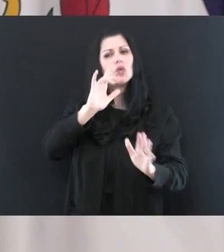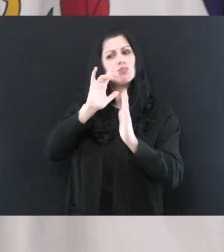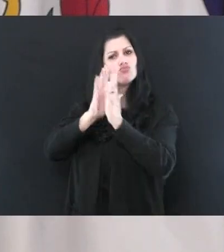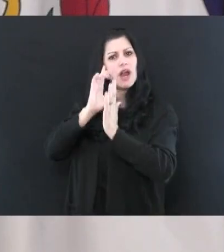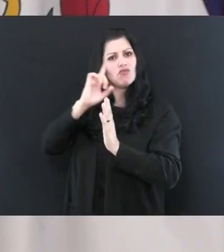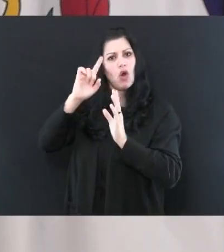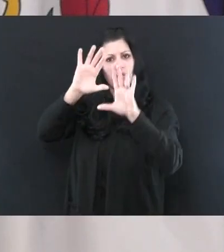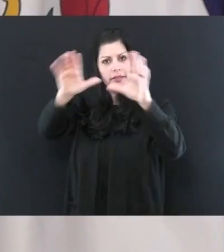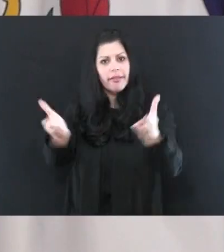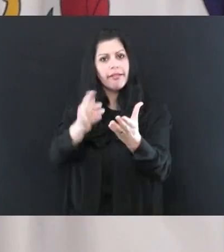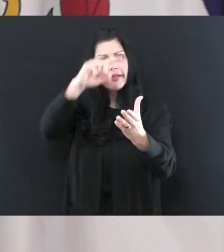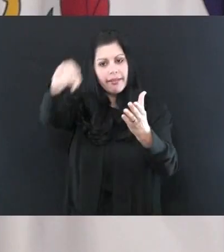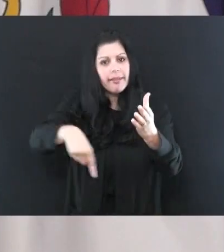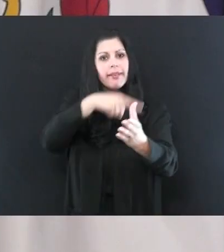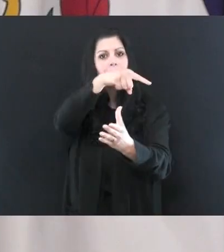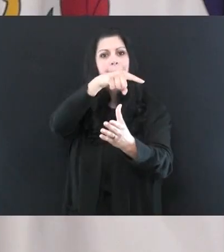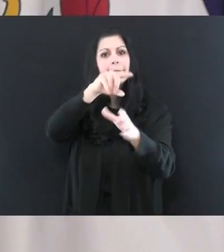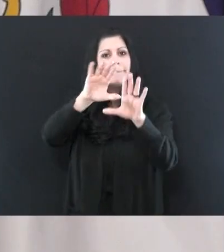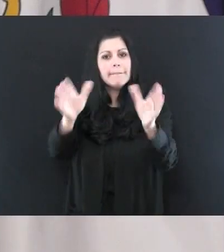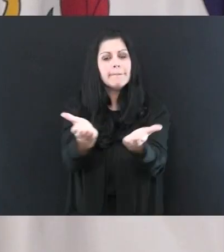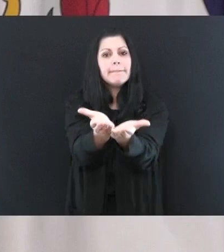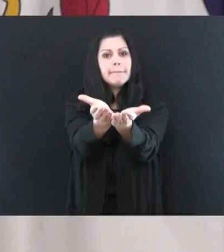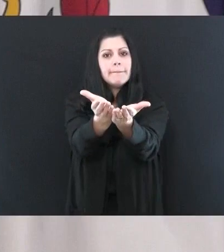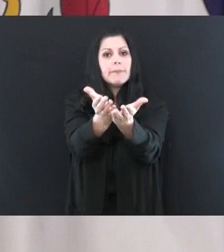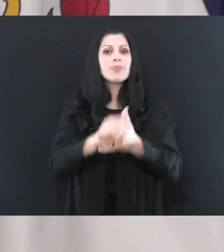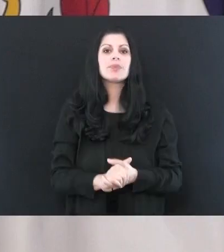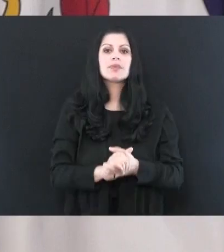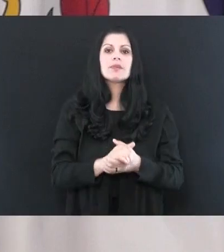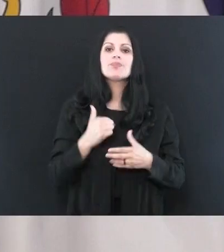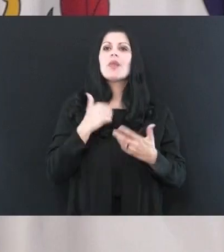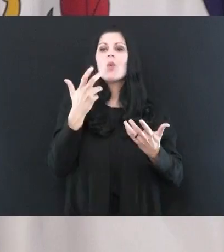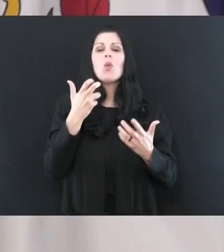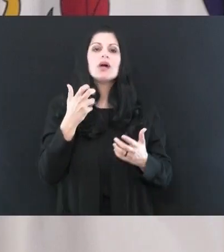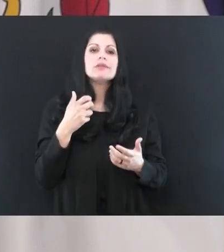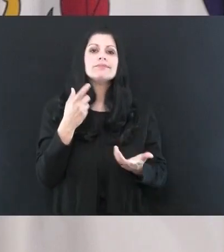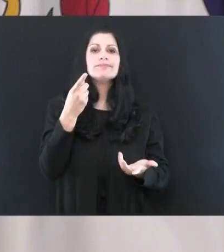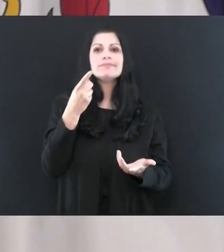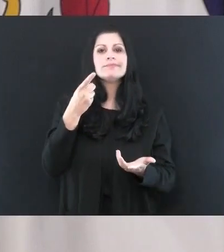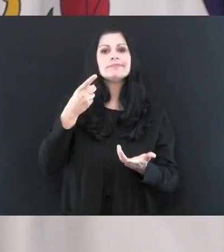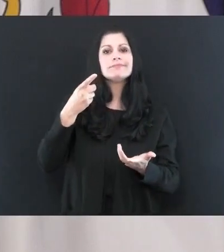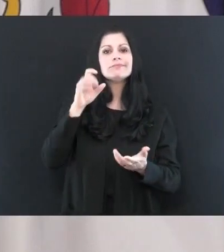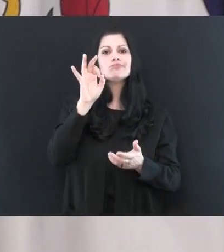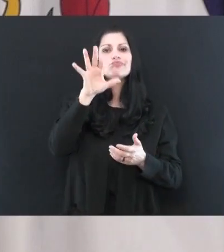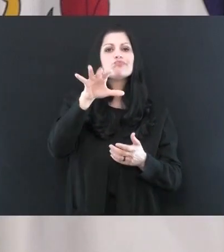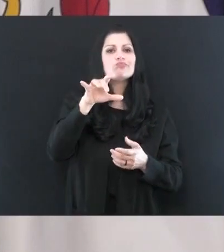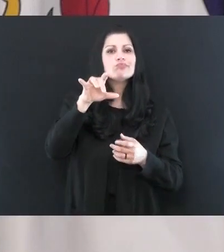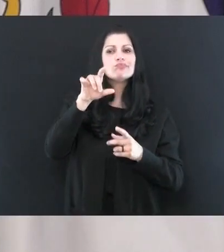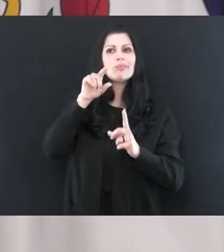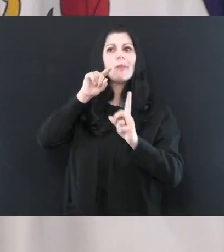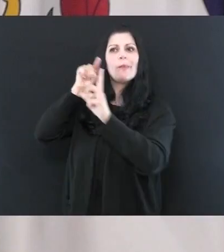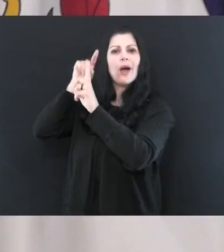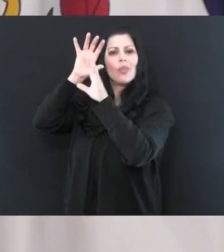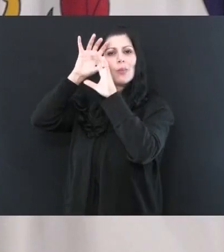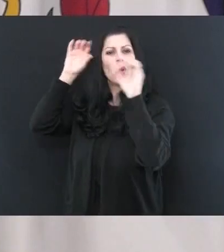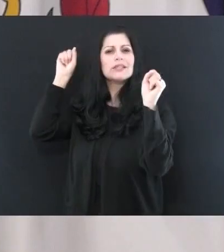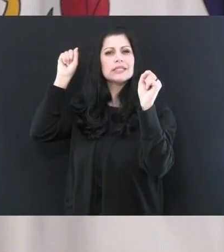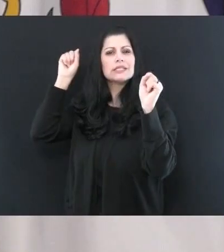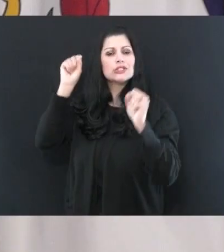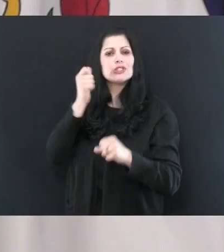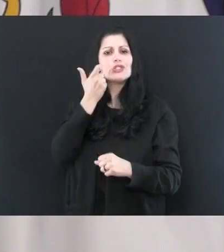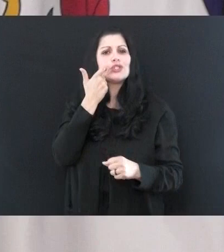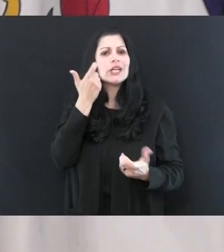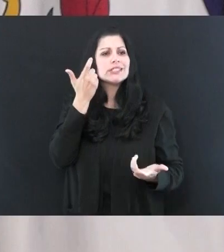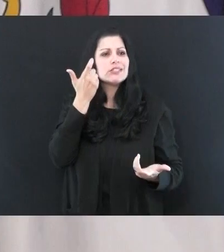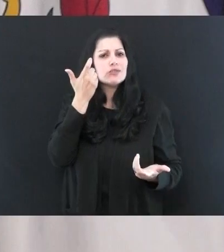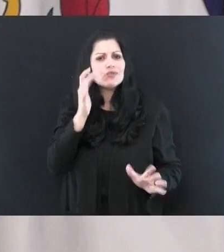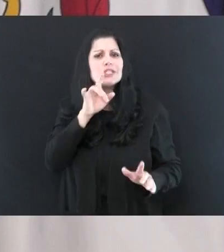was going to talk just to you just 1 second about our president, but I talked just a second ago about one of the questions about our president, you